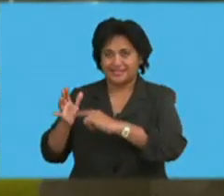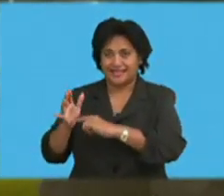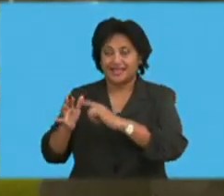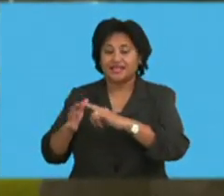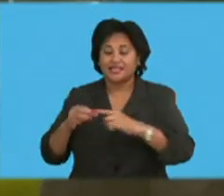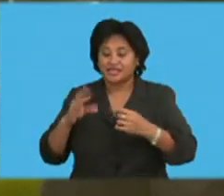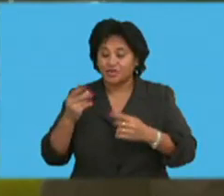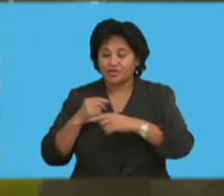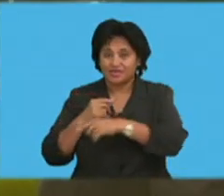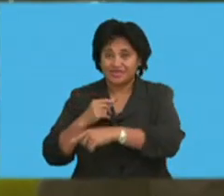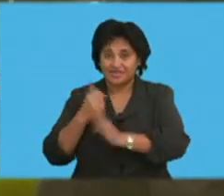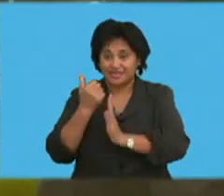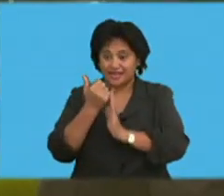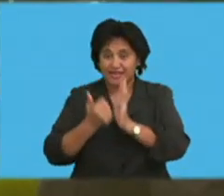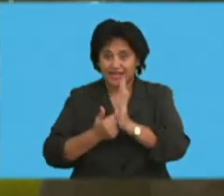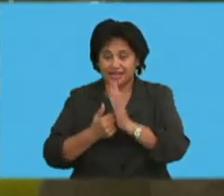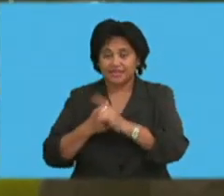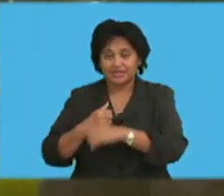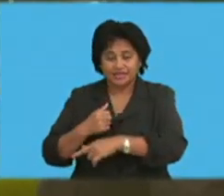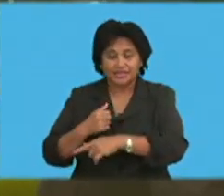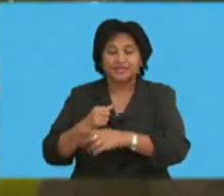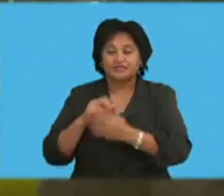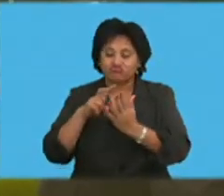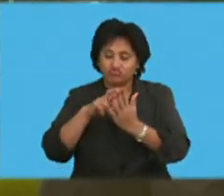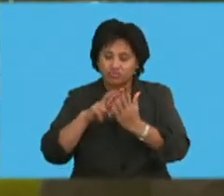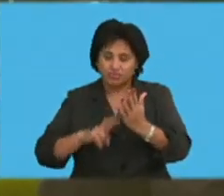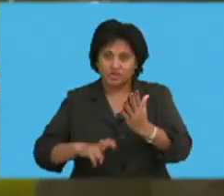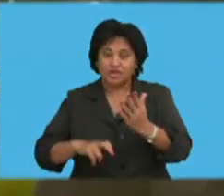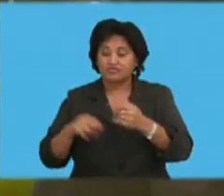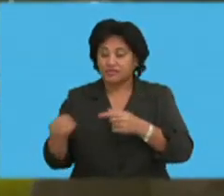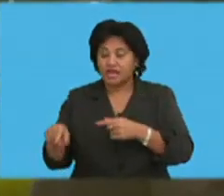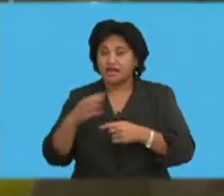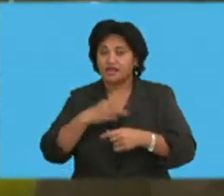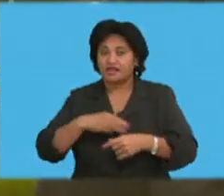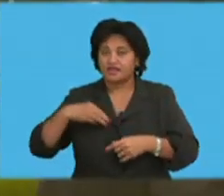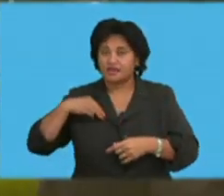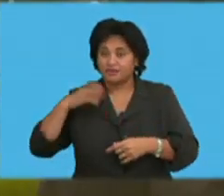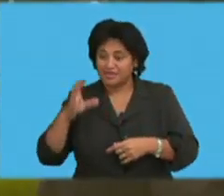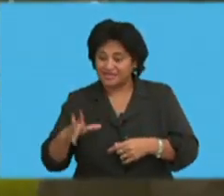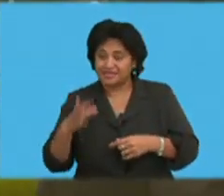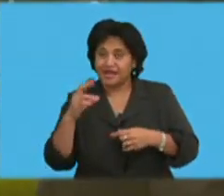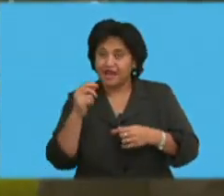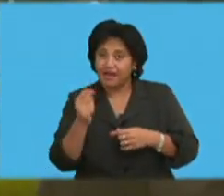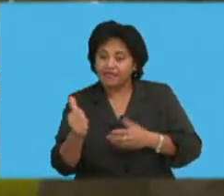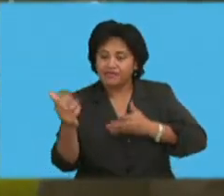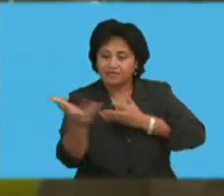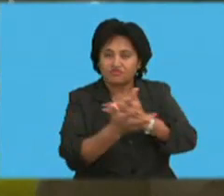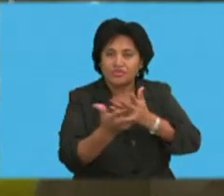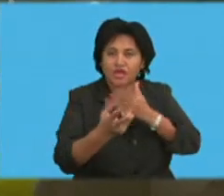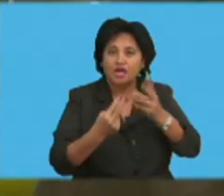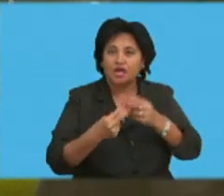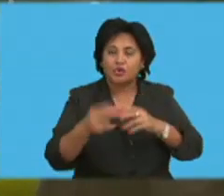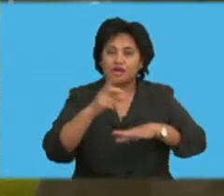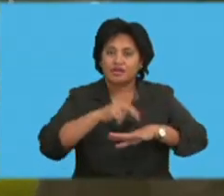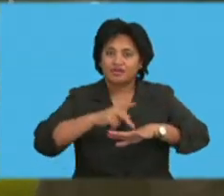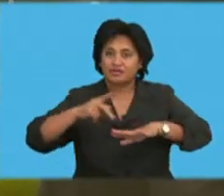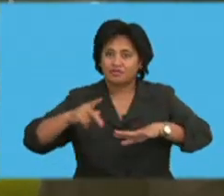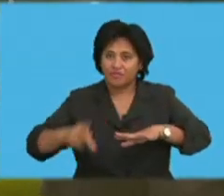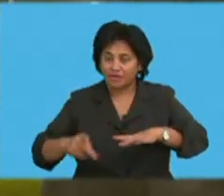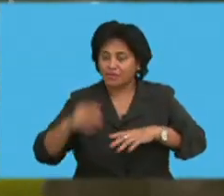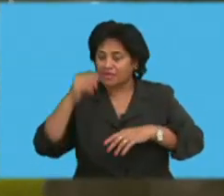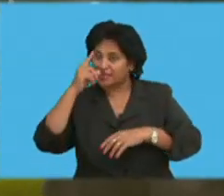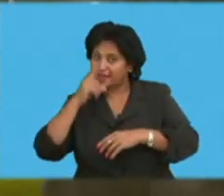Act. Subject to the provision of the Constitution of the Republic of Fiji and any written law, the Minister, after consultation with Cabinet, may, and on behalf of the state,